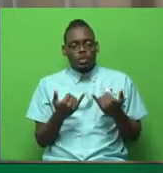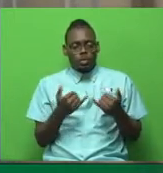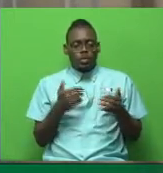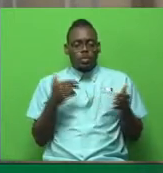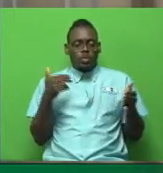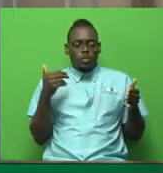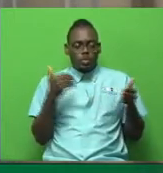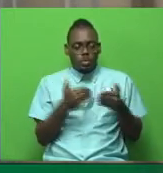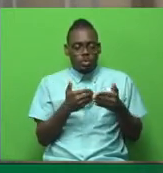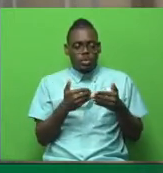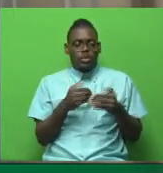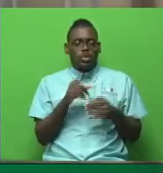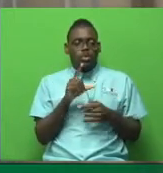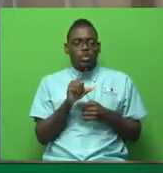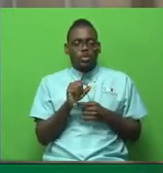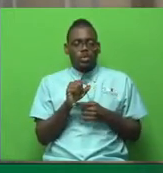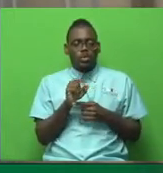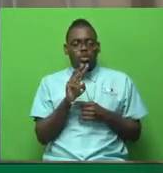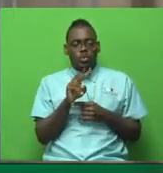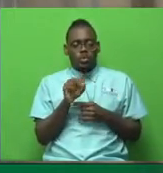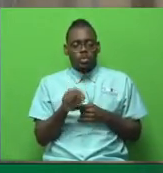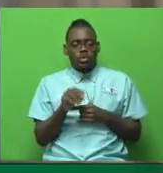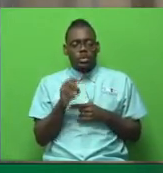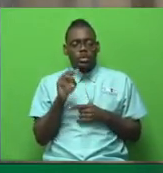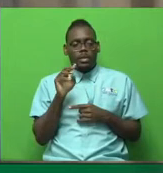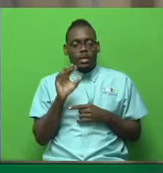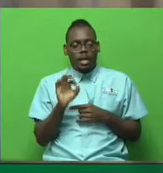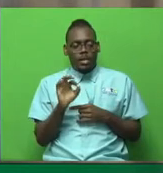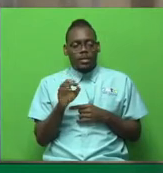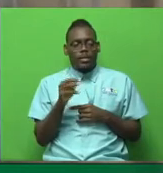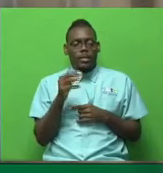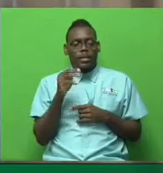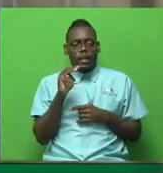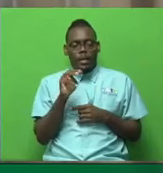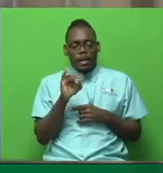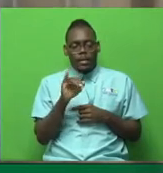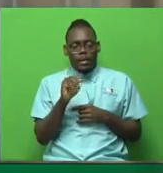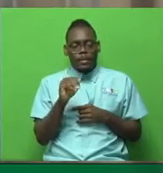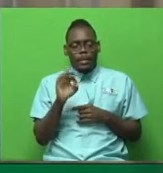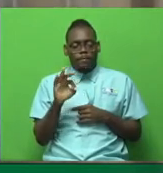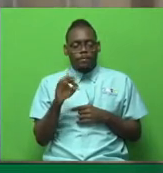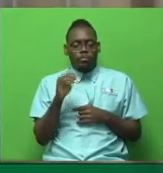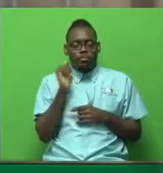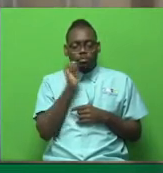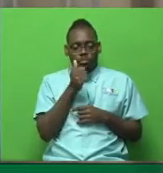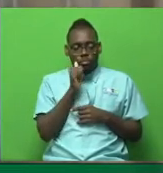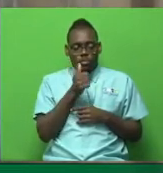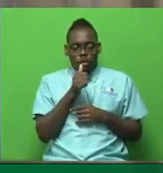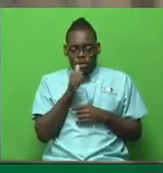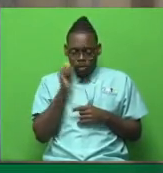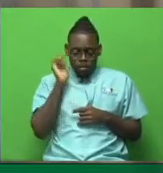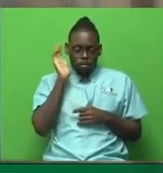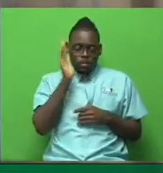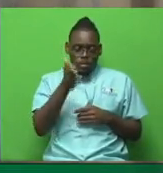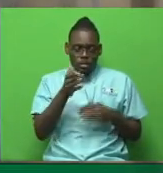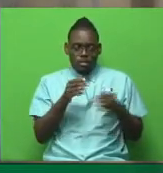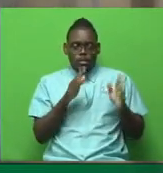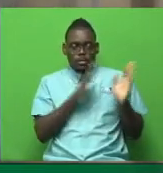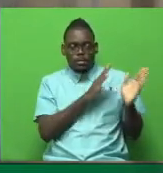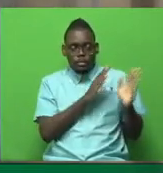mcf per day I'm advised that we will end the year with an average production